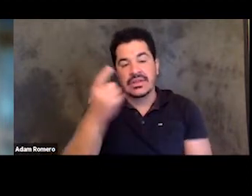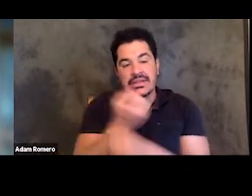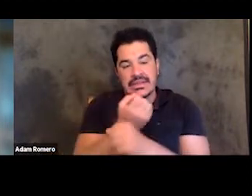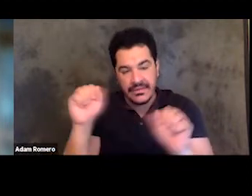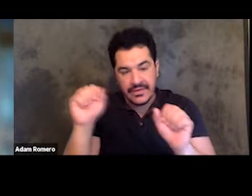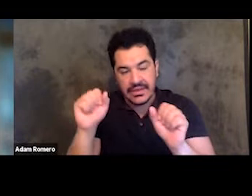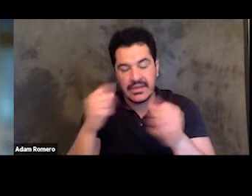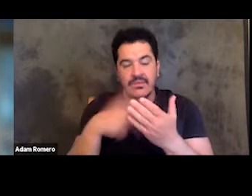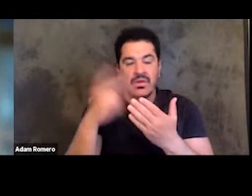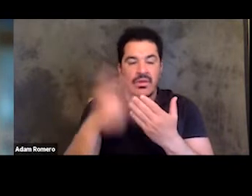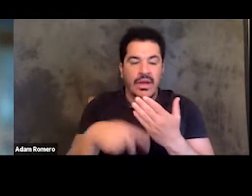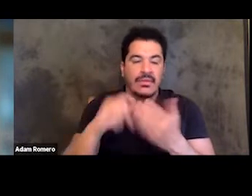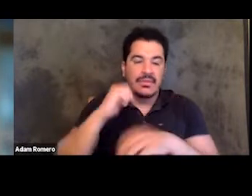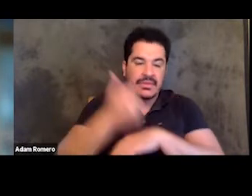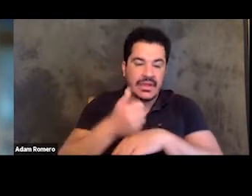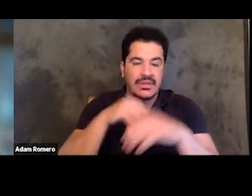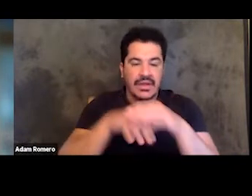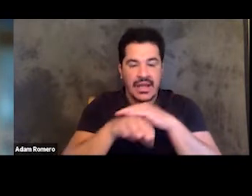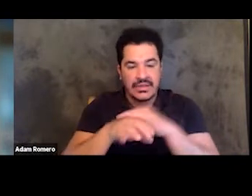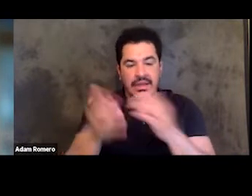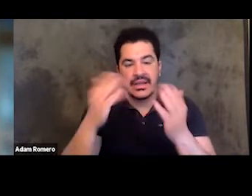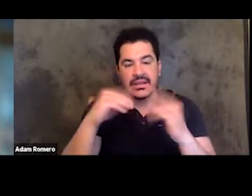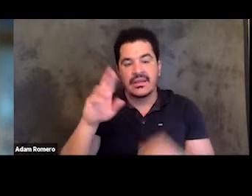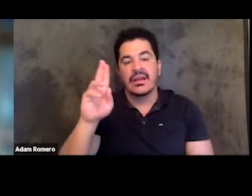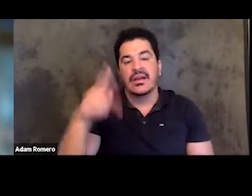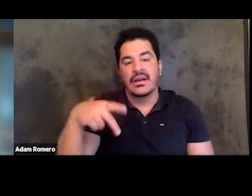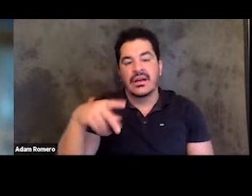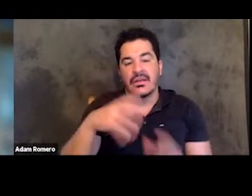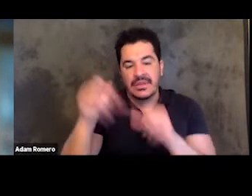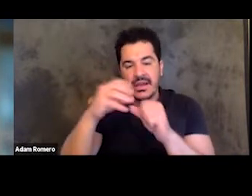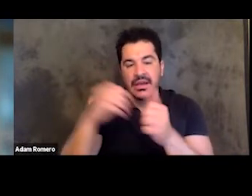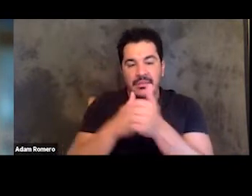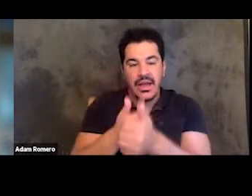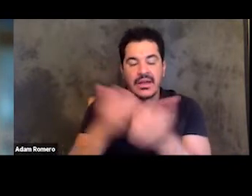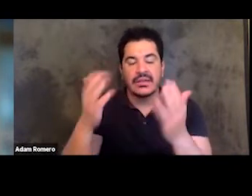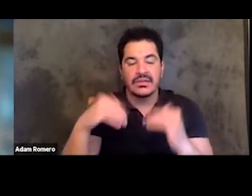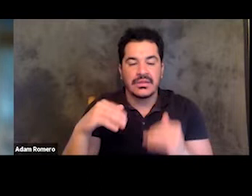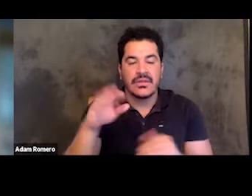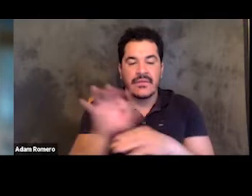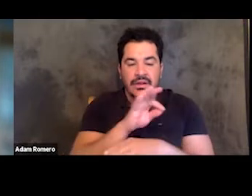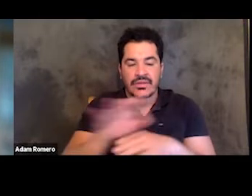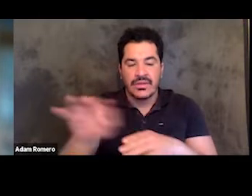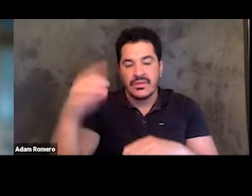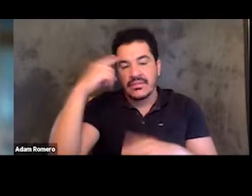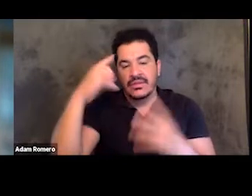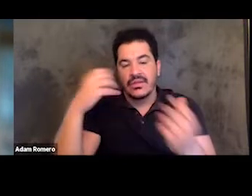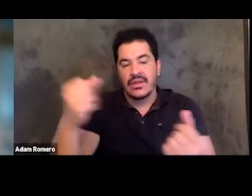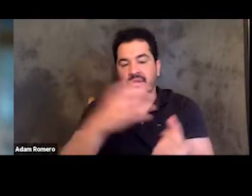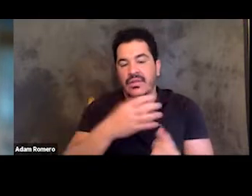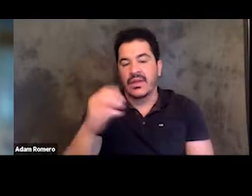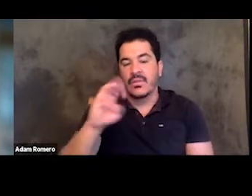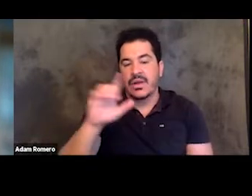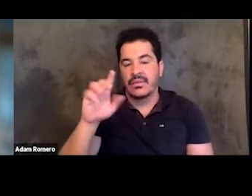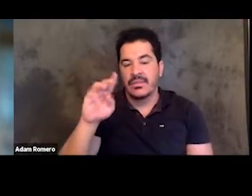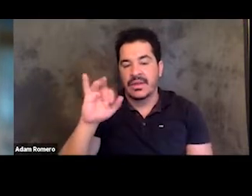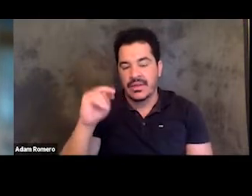access, uptake and compliance, function, mental health and well-being, and care. These 6 measurement areas are